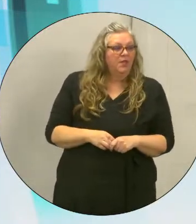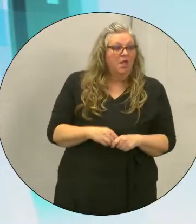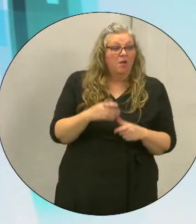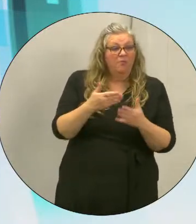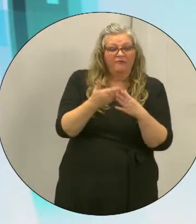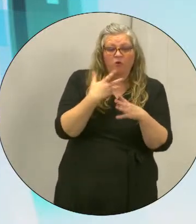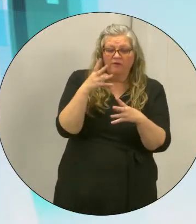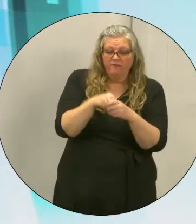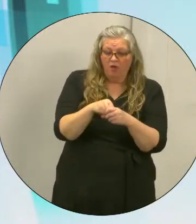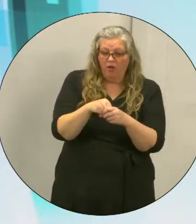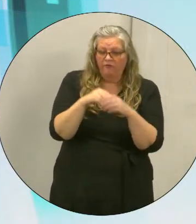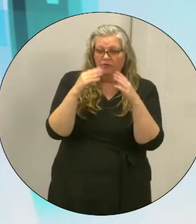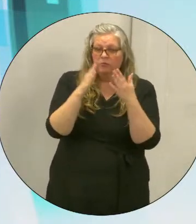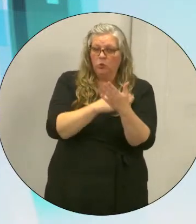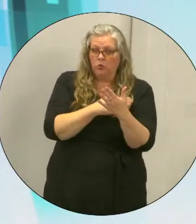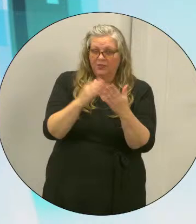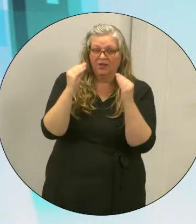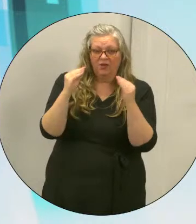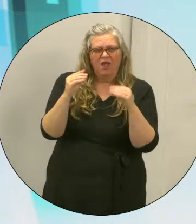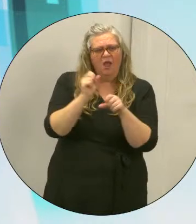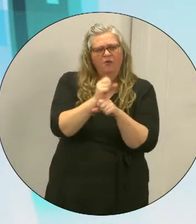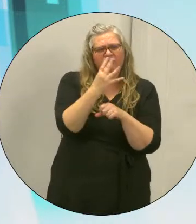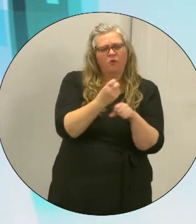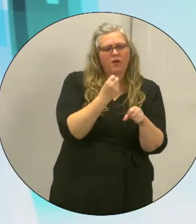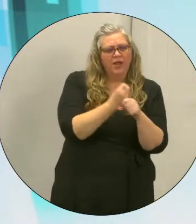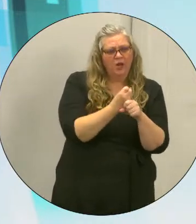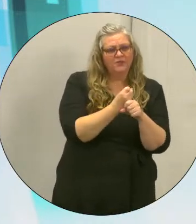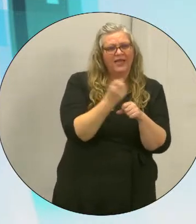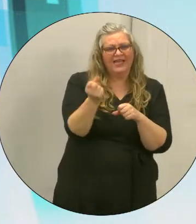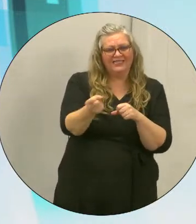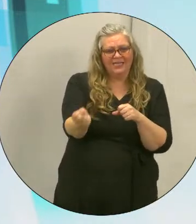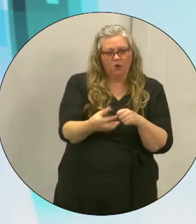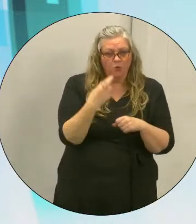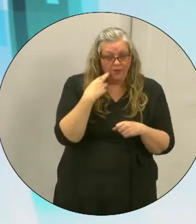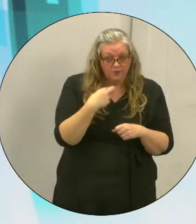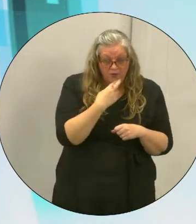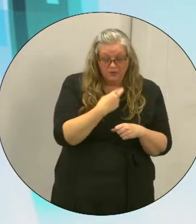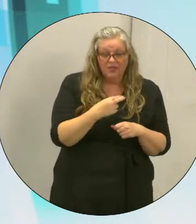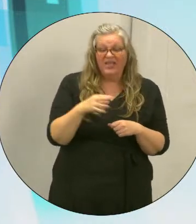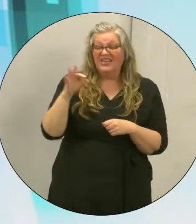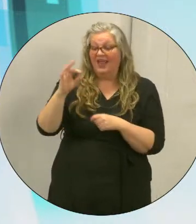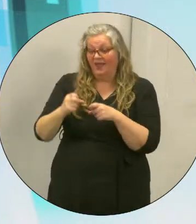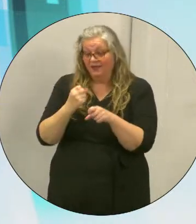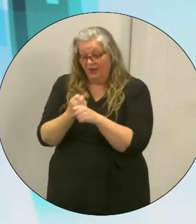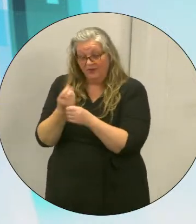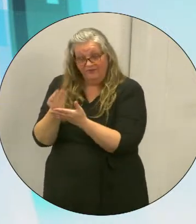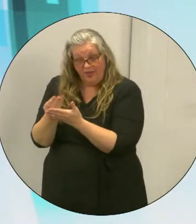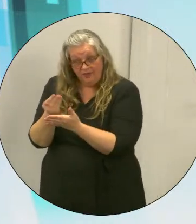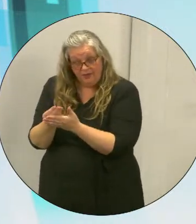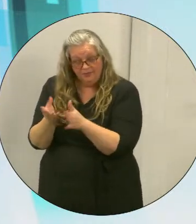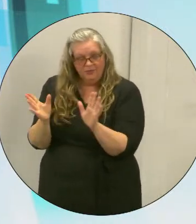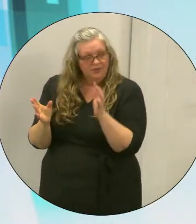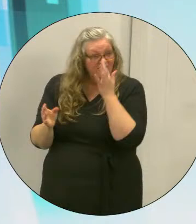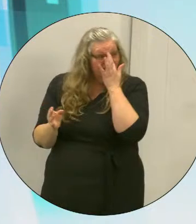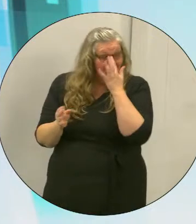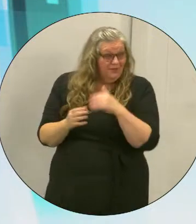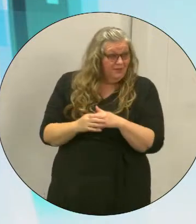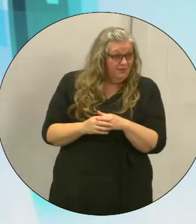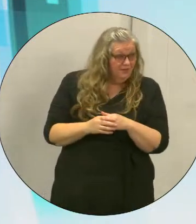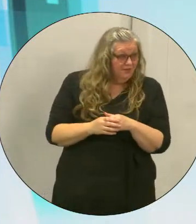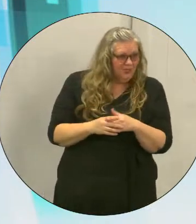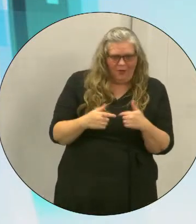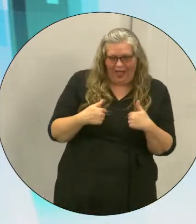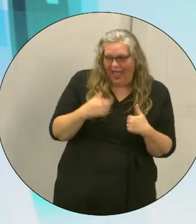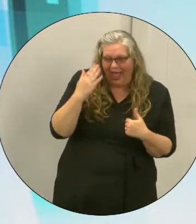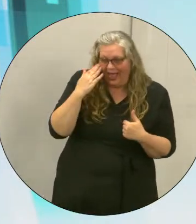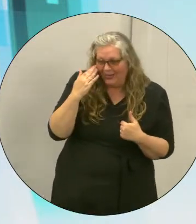I worked 4 years in casino restaurants while in college. Then I worked 9 years in finance. So surprise, I'm not a 12-year-old, though everybody thought